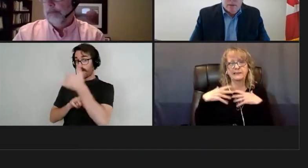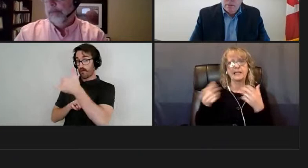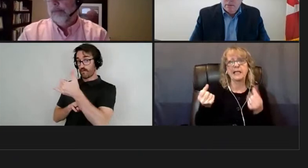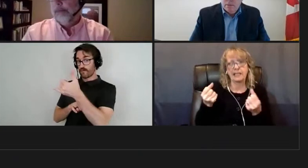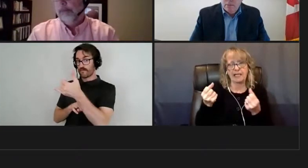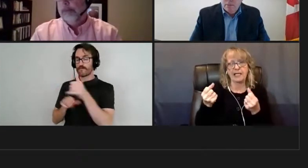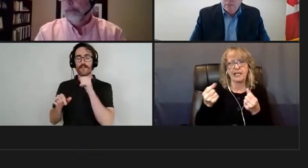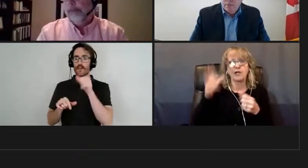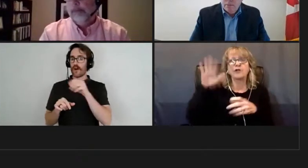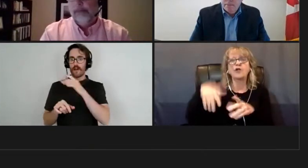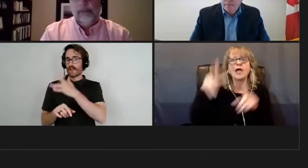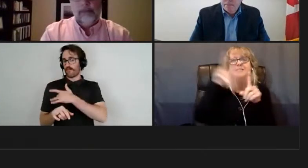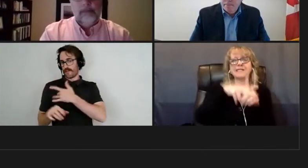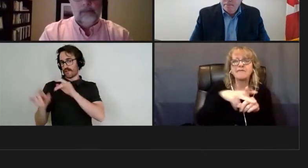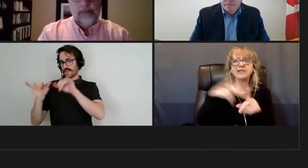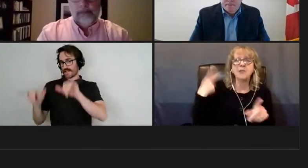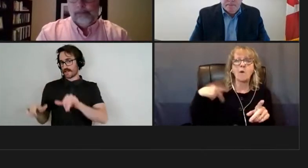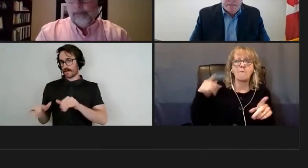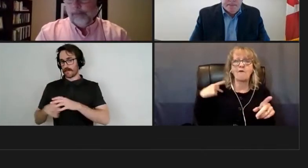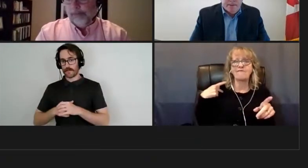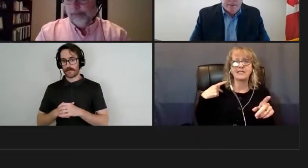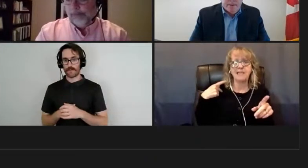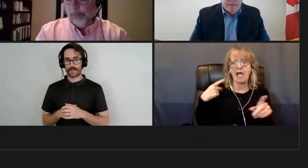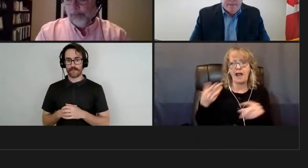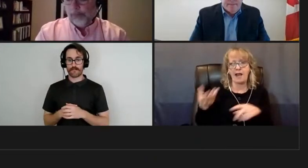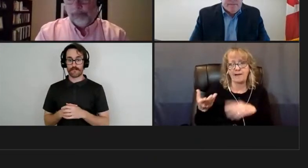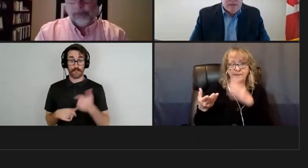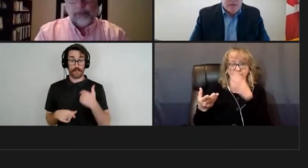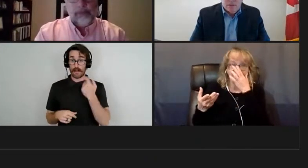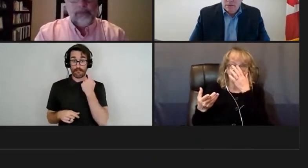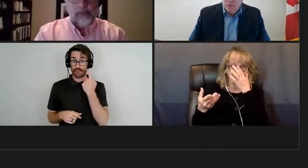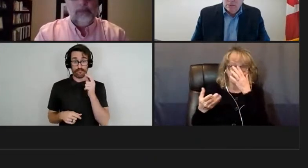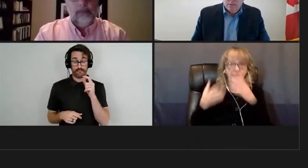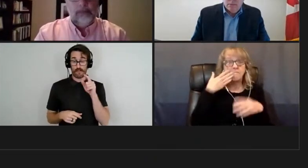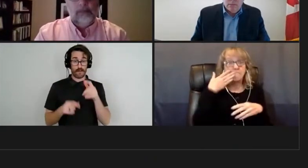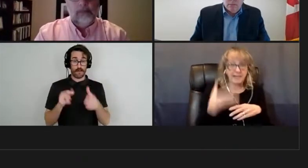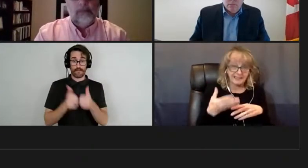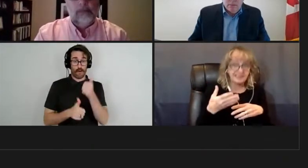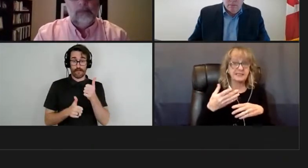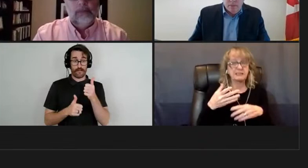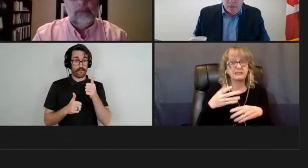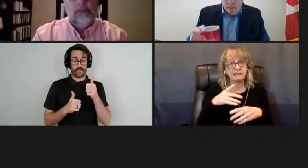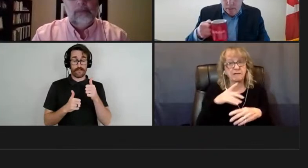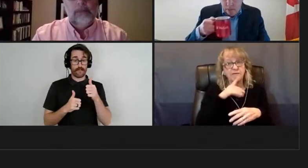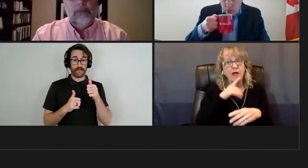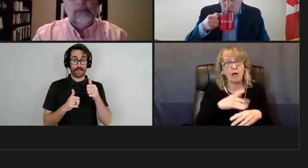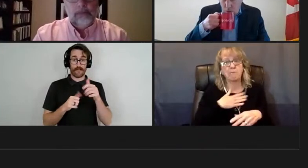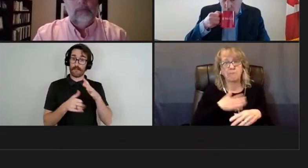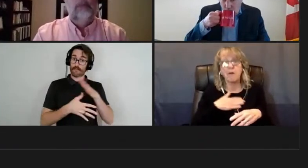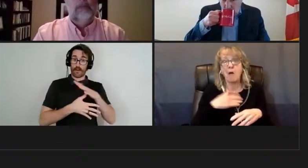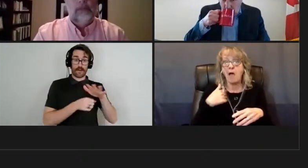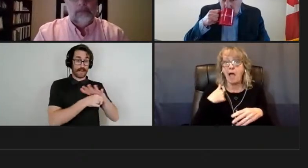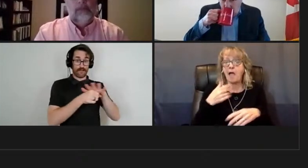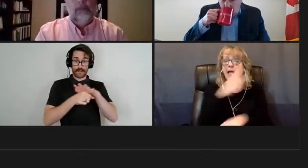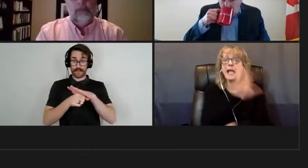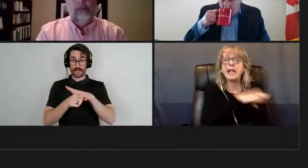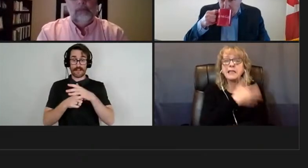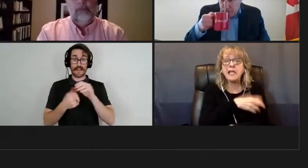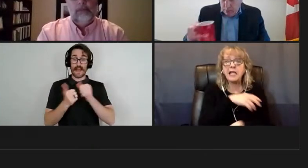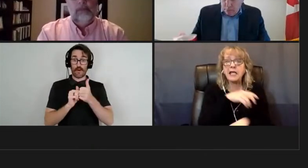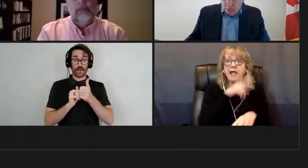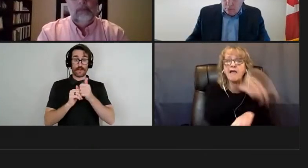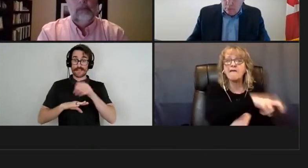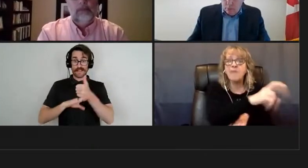Yeah, thank you. And I appreciate that K2B is a priority area, and I appreciate the pop-up clinics that have happened at Roncobus Lakeside. Very, very